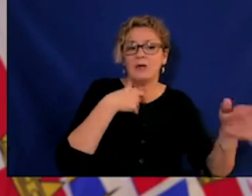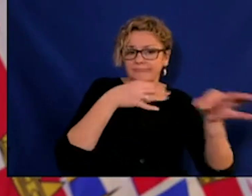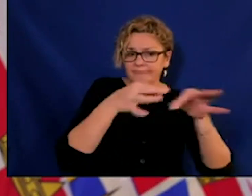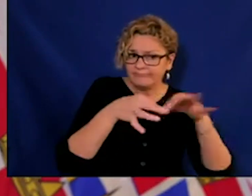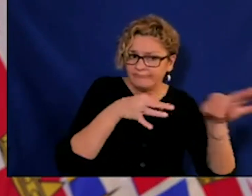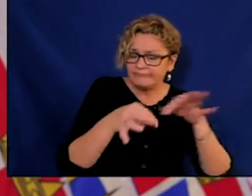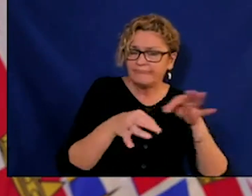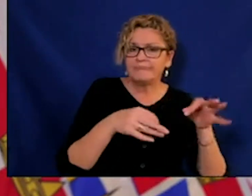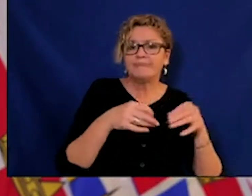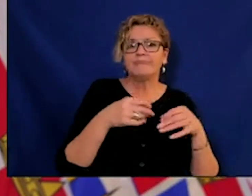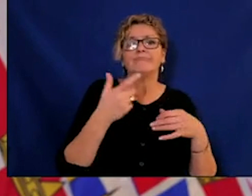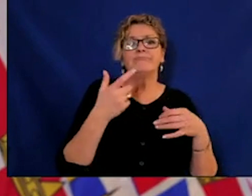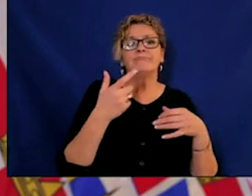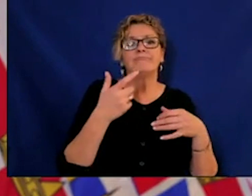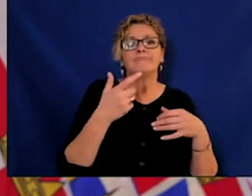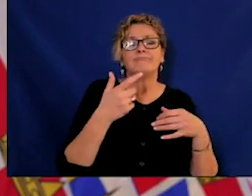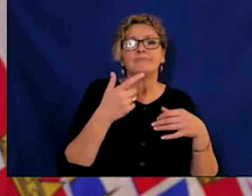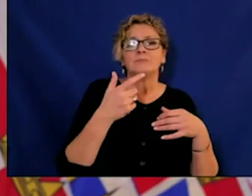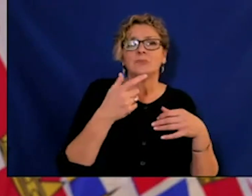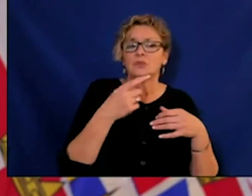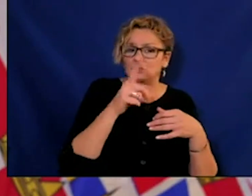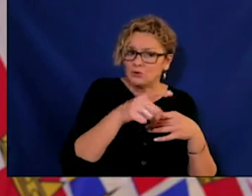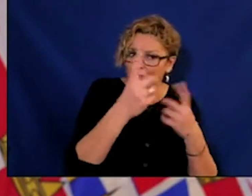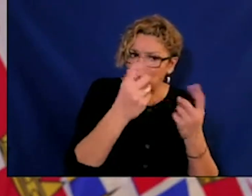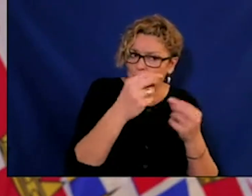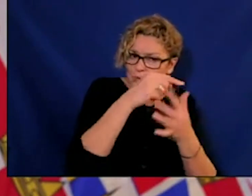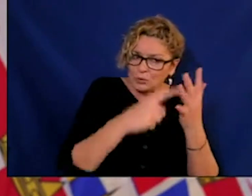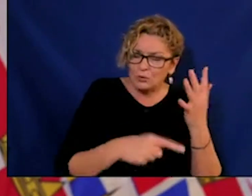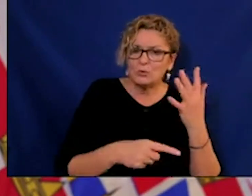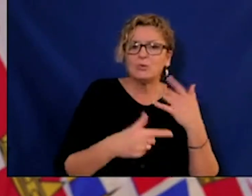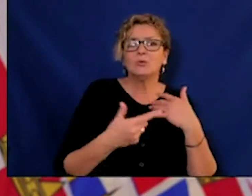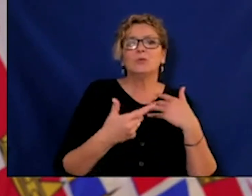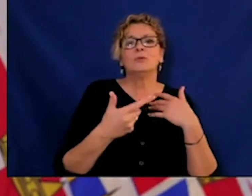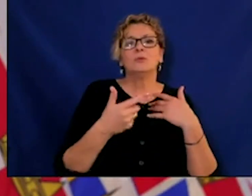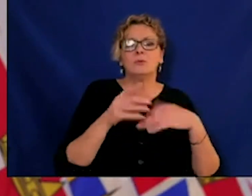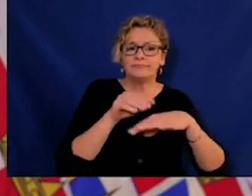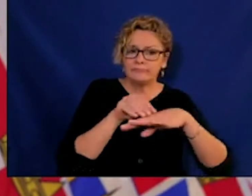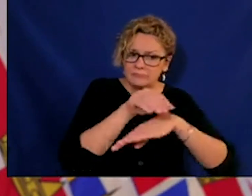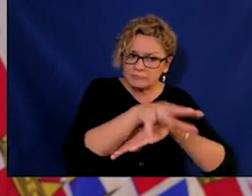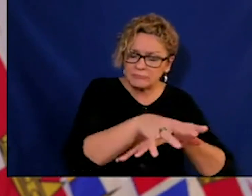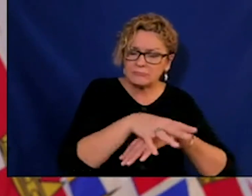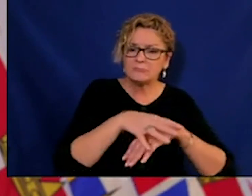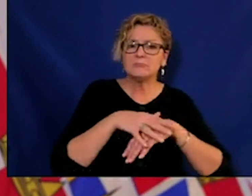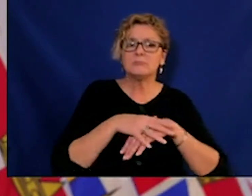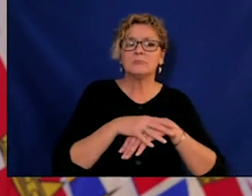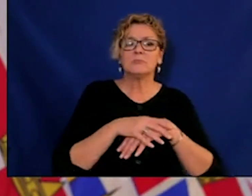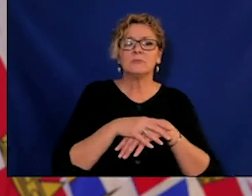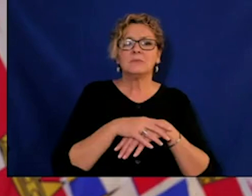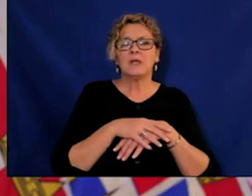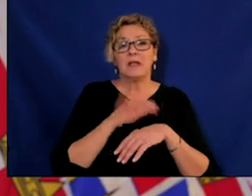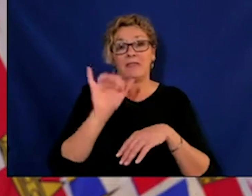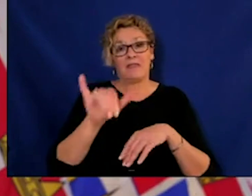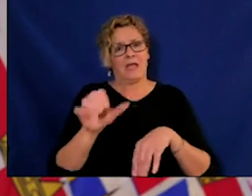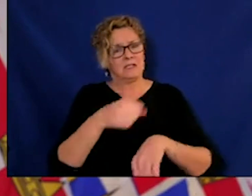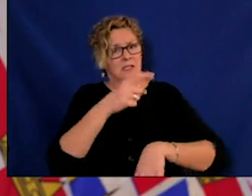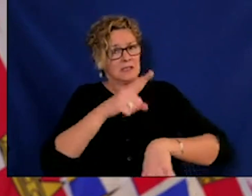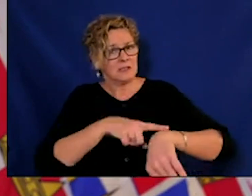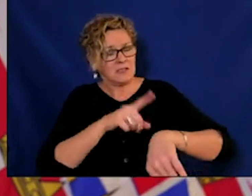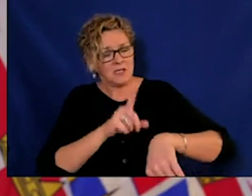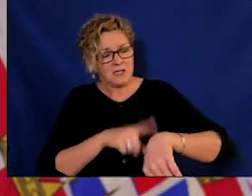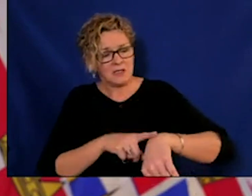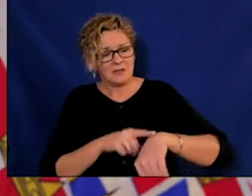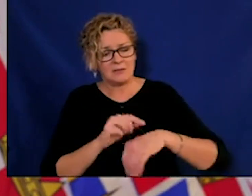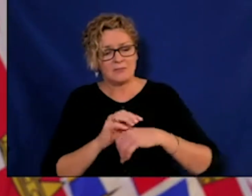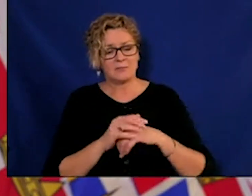because we know that some young people will have have severe illness and end up in hospital. And